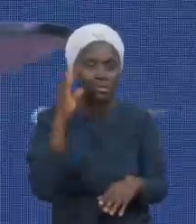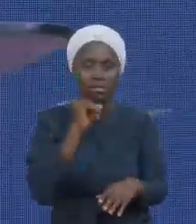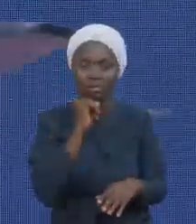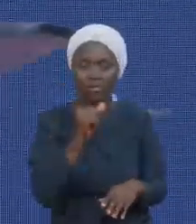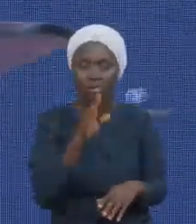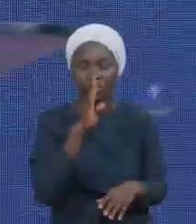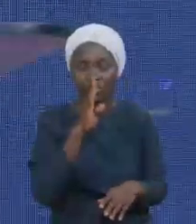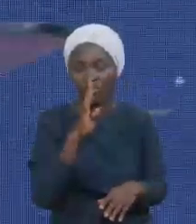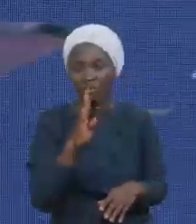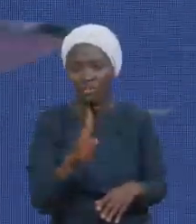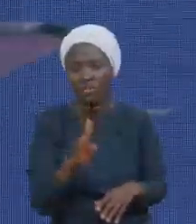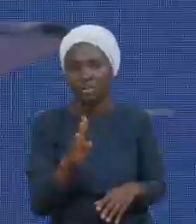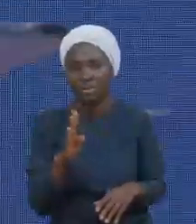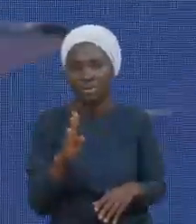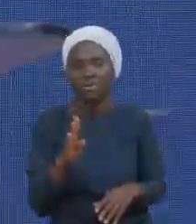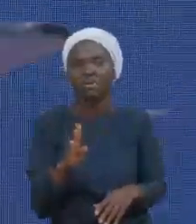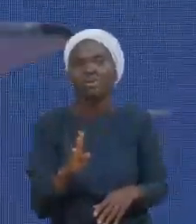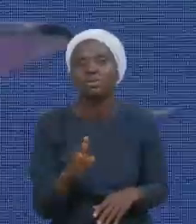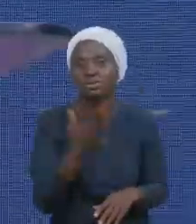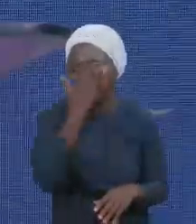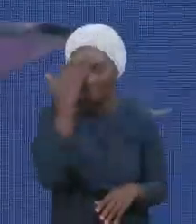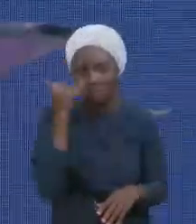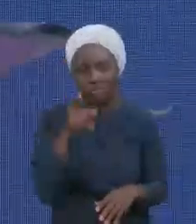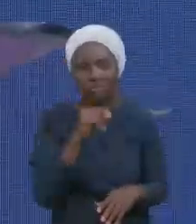Pray and say, Lord, I'm here for my own.